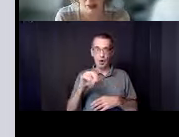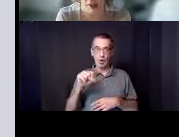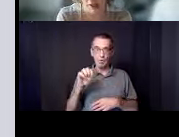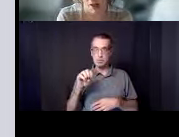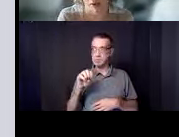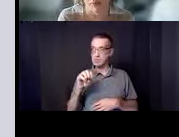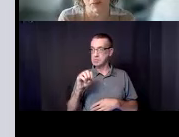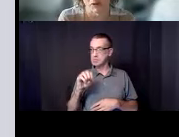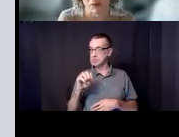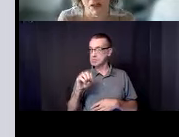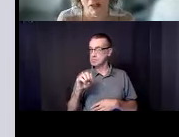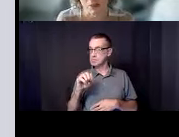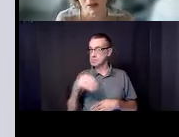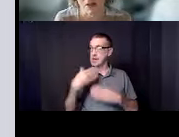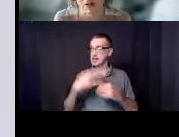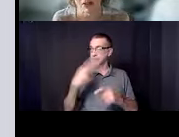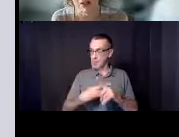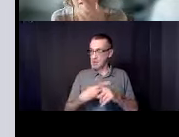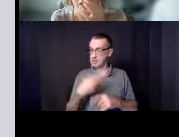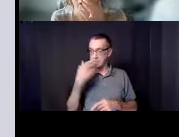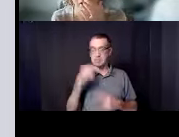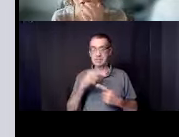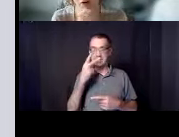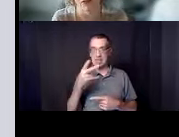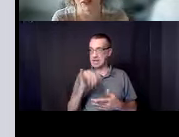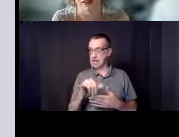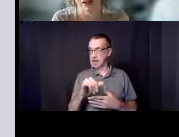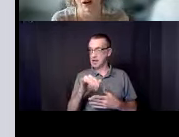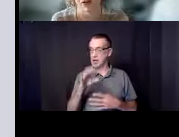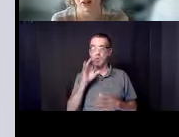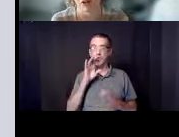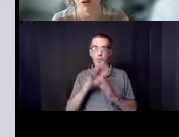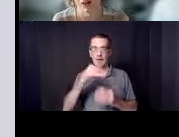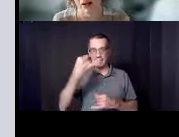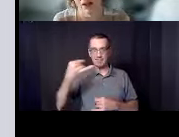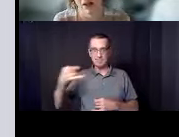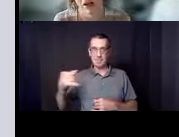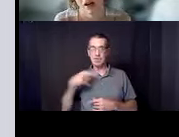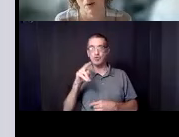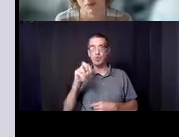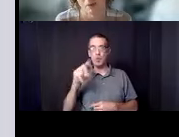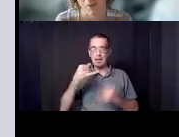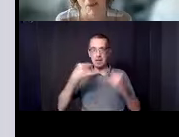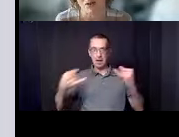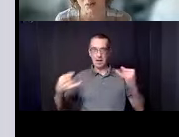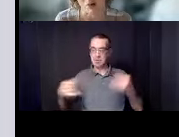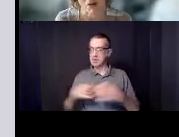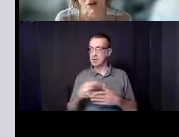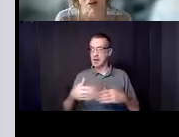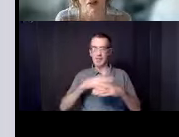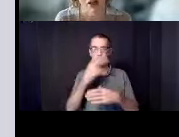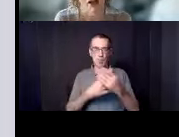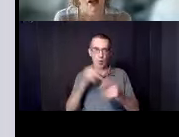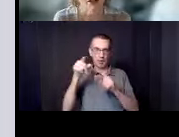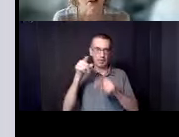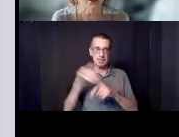next 2 months, but you can see that this this line graphic, the trend line, covers both of